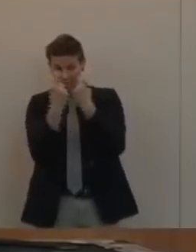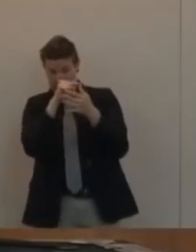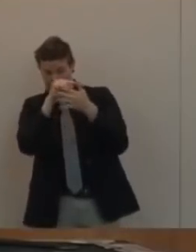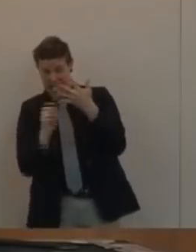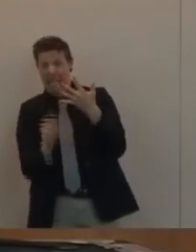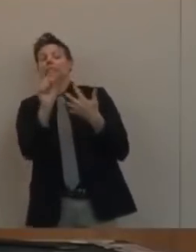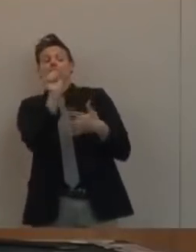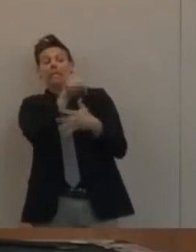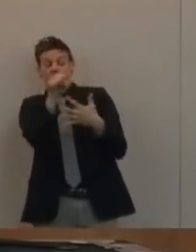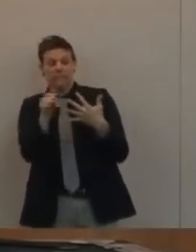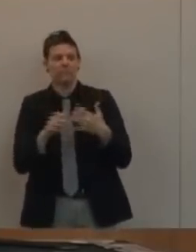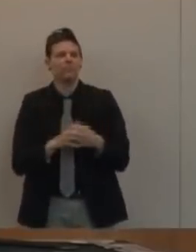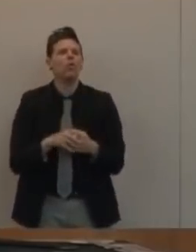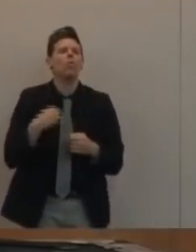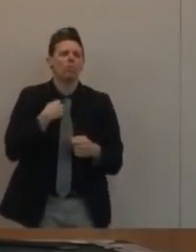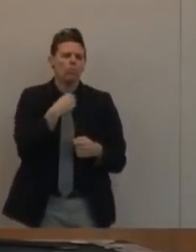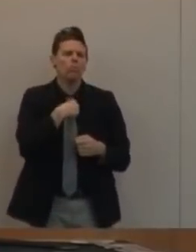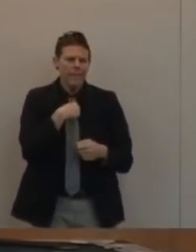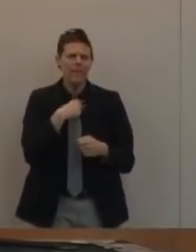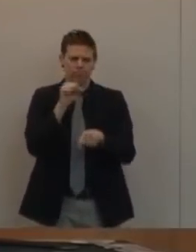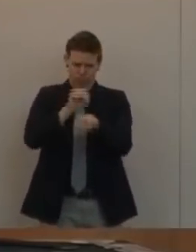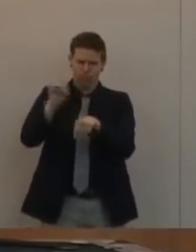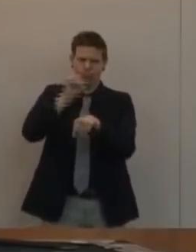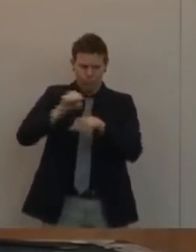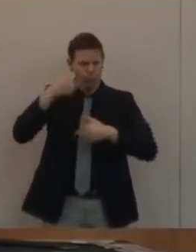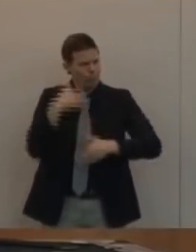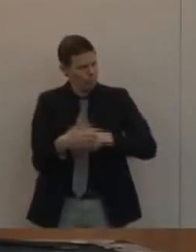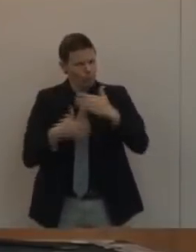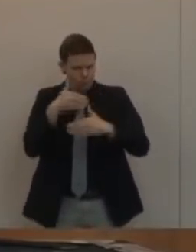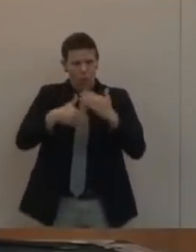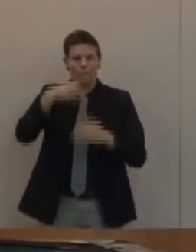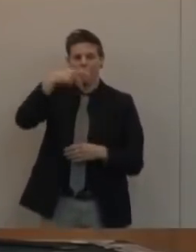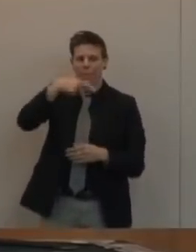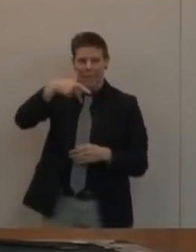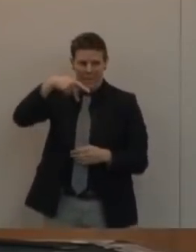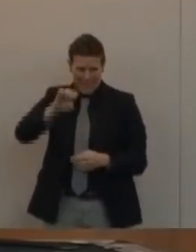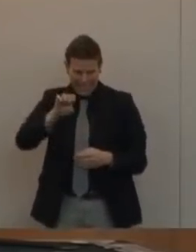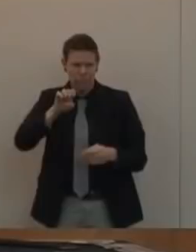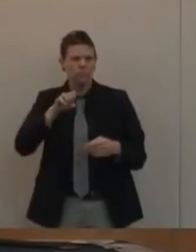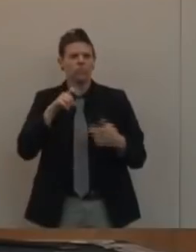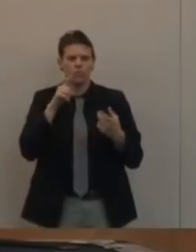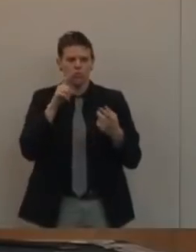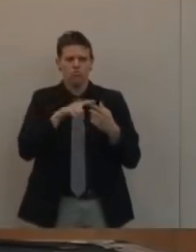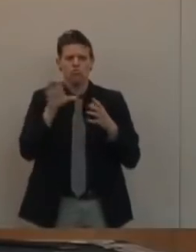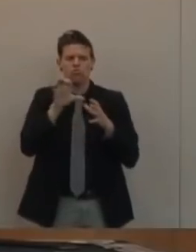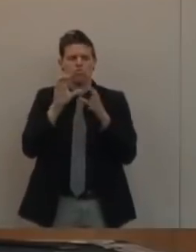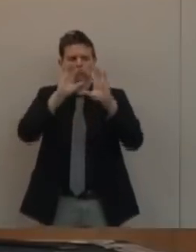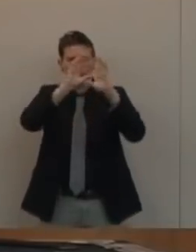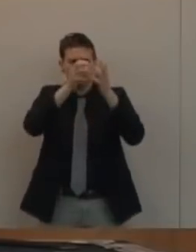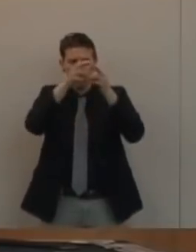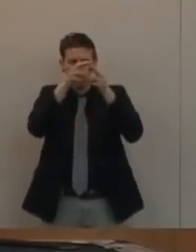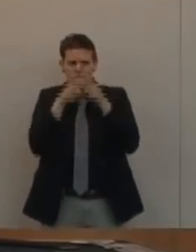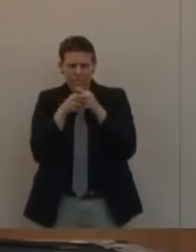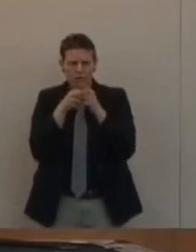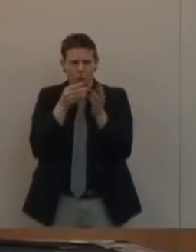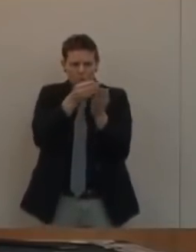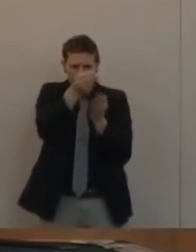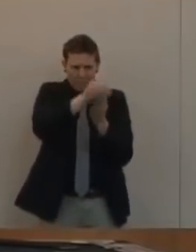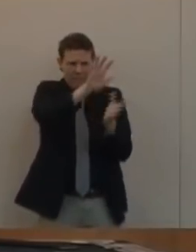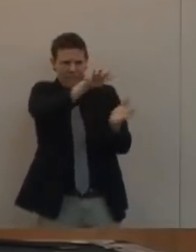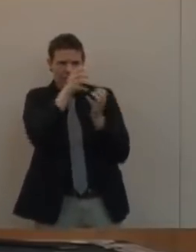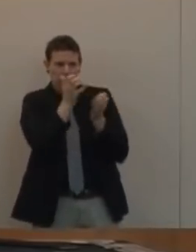are working on the personal protective equipment, trying to do regional purchasing and leveraging that. So we've